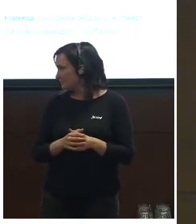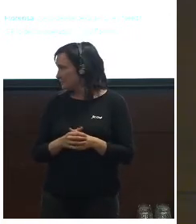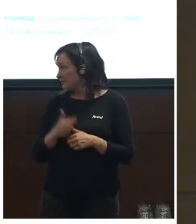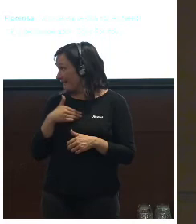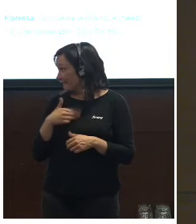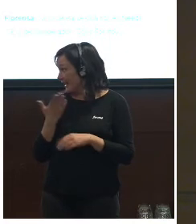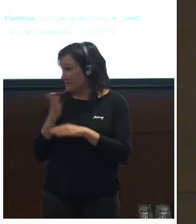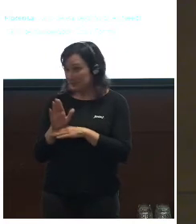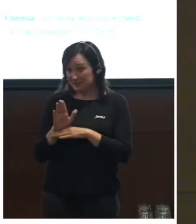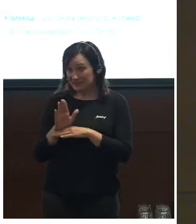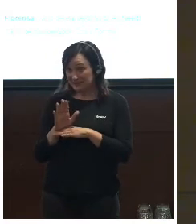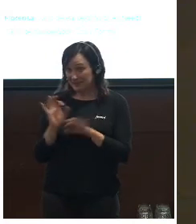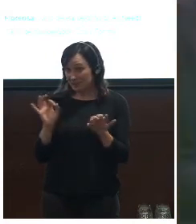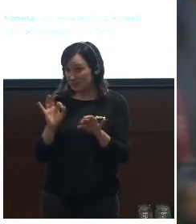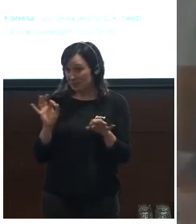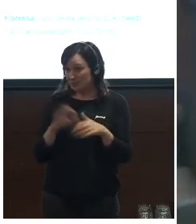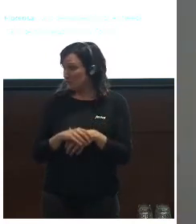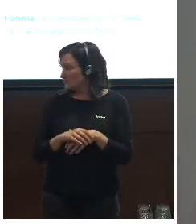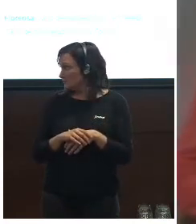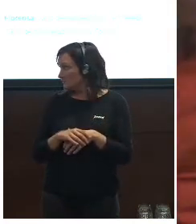the video, or después del video?